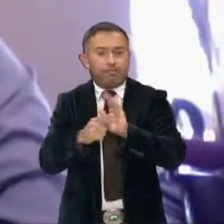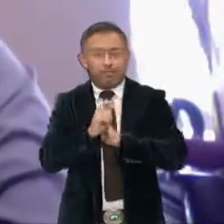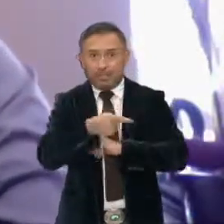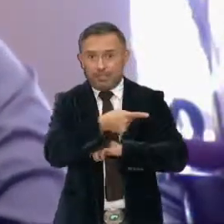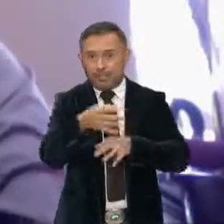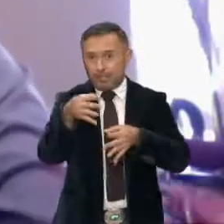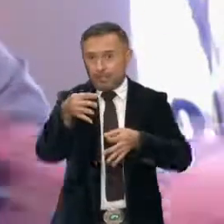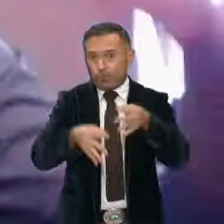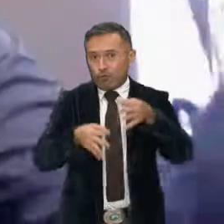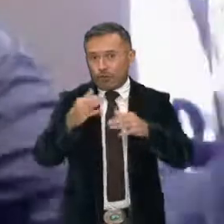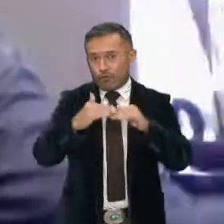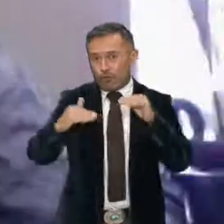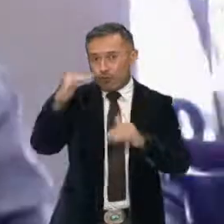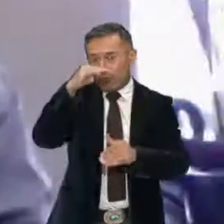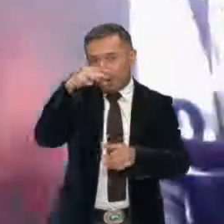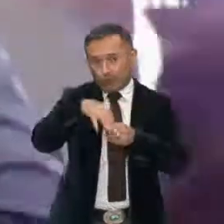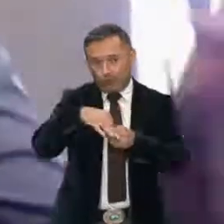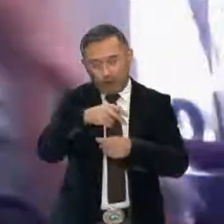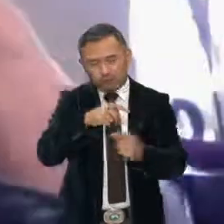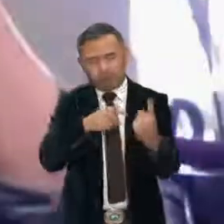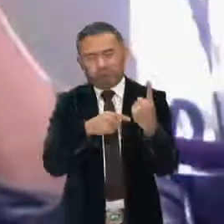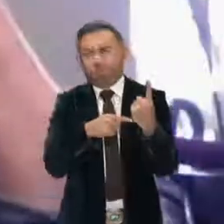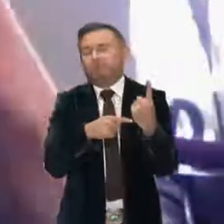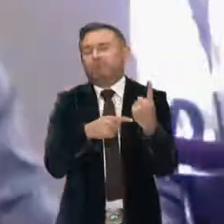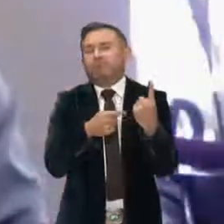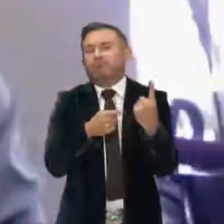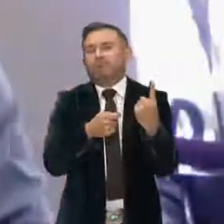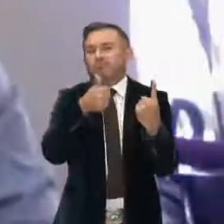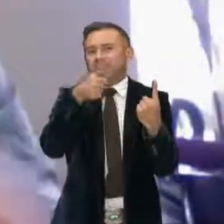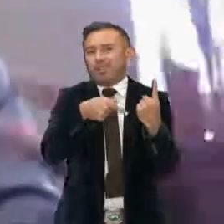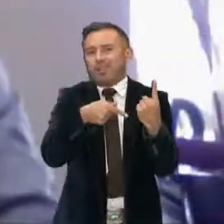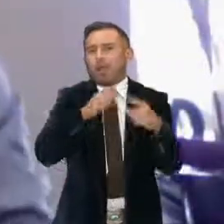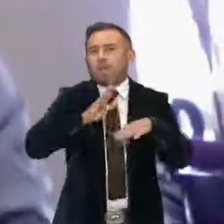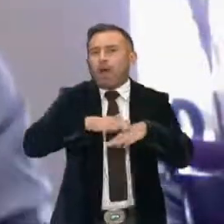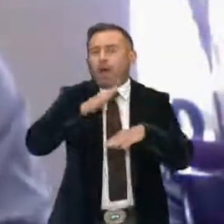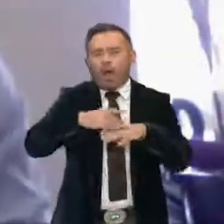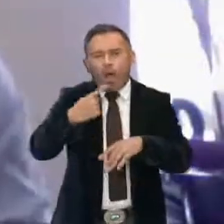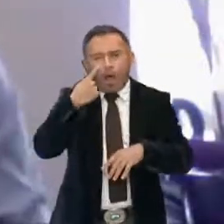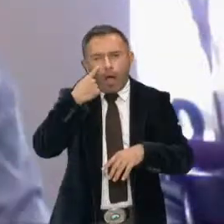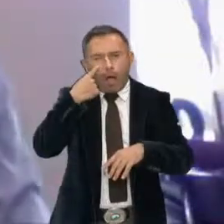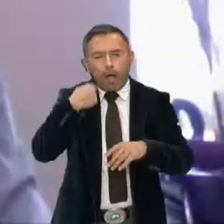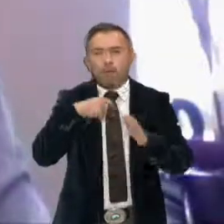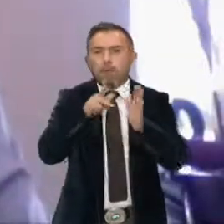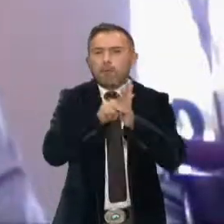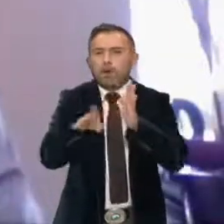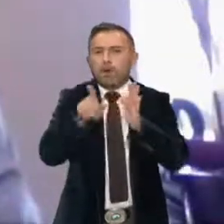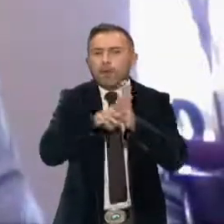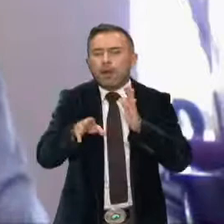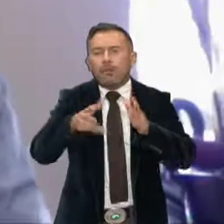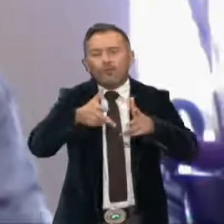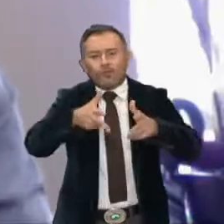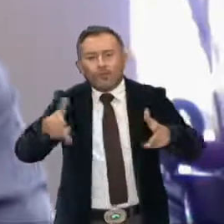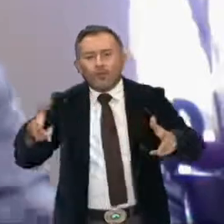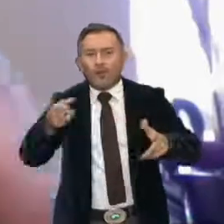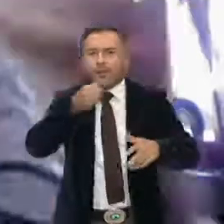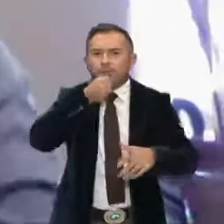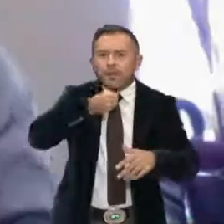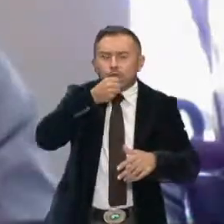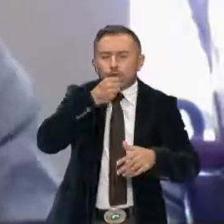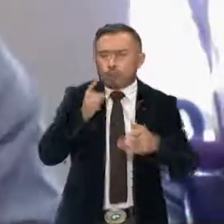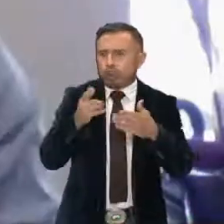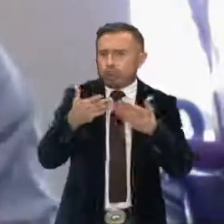society. He is one of the members of the Supreme Court of Justice that have